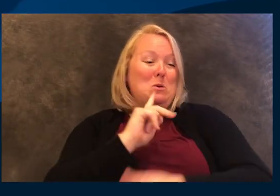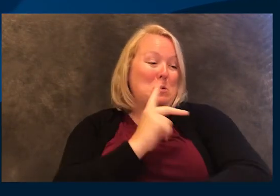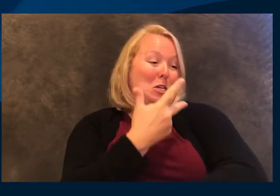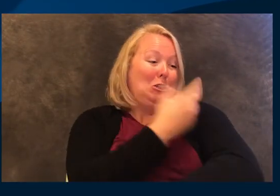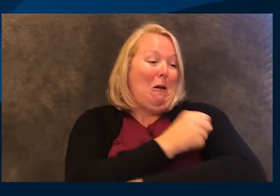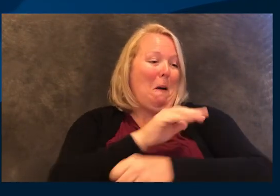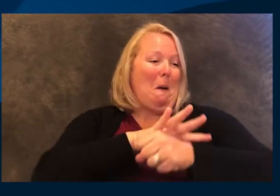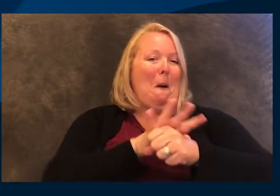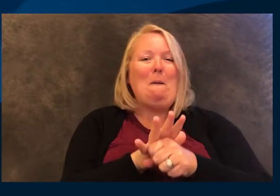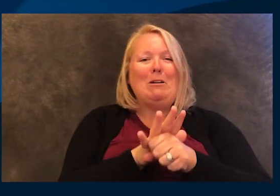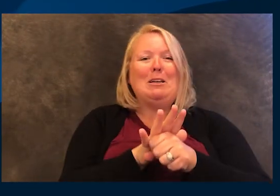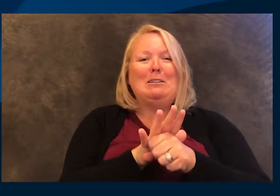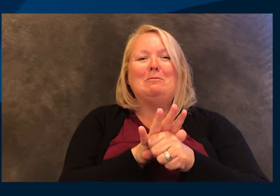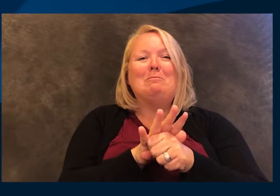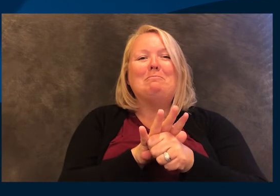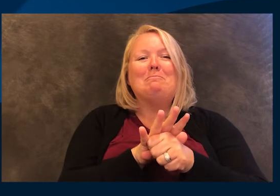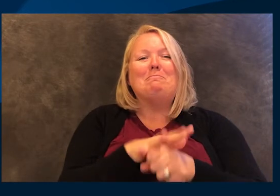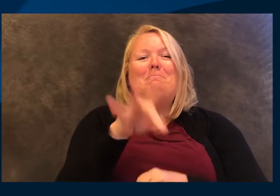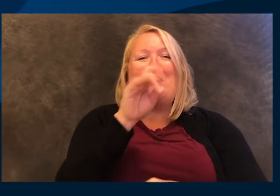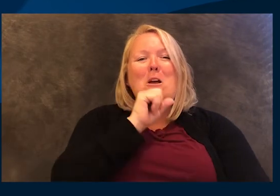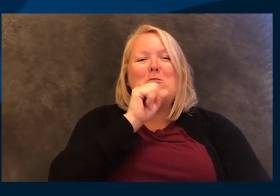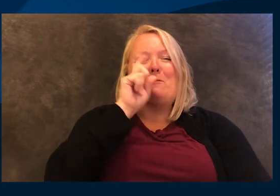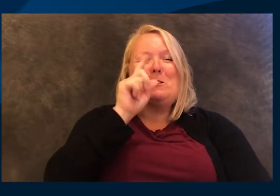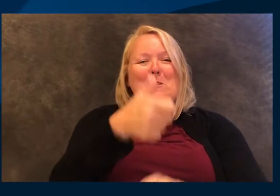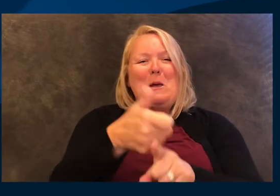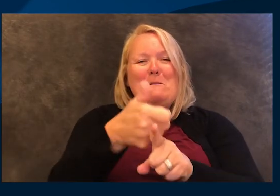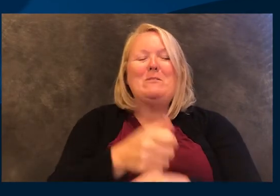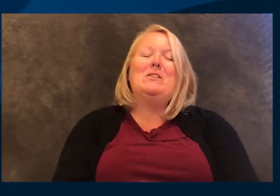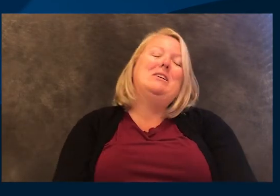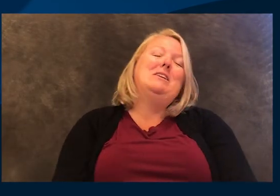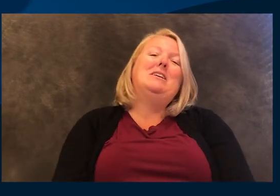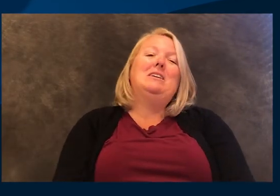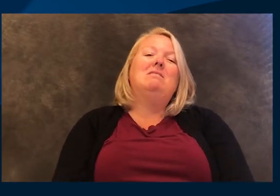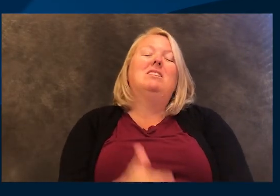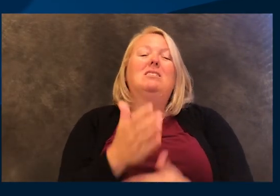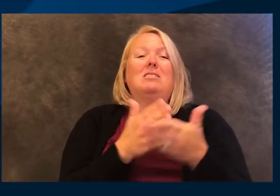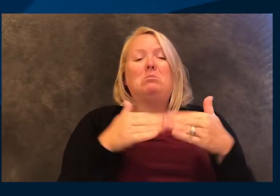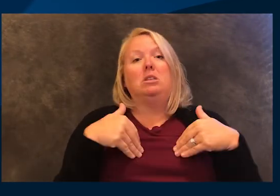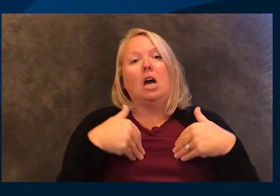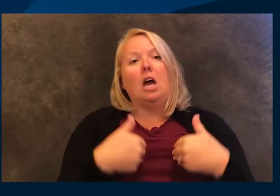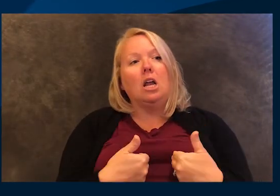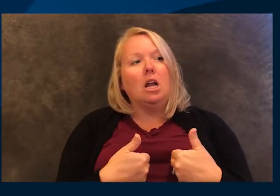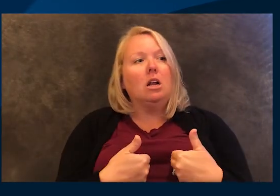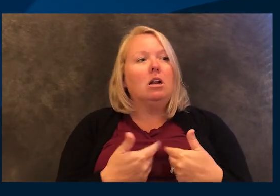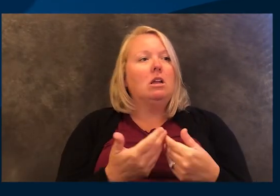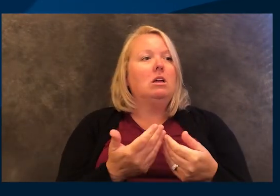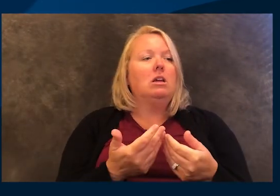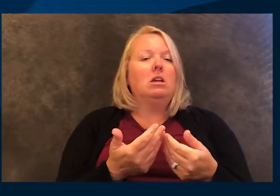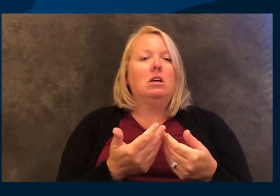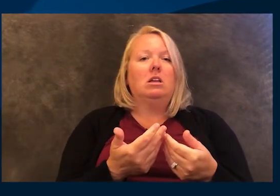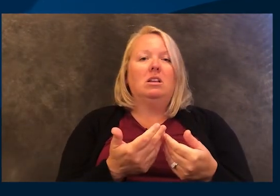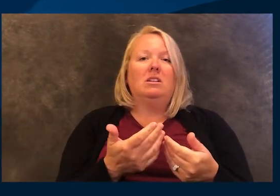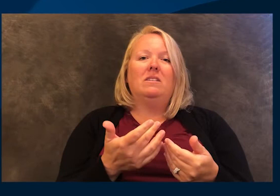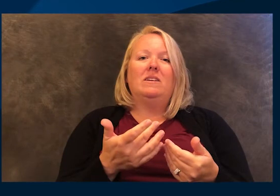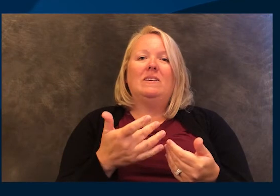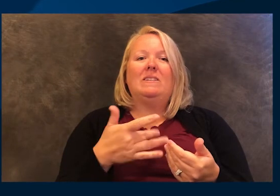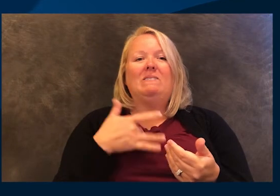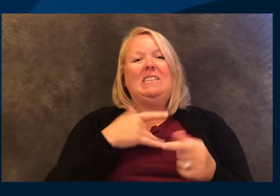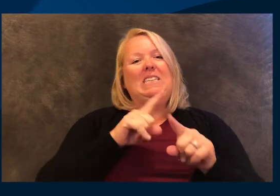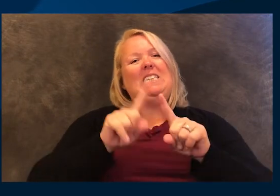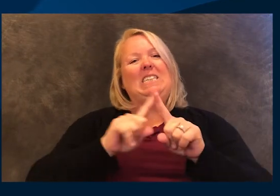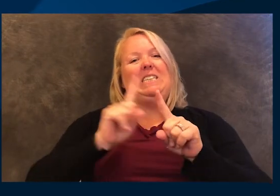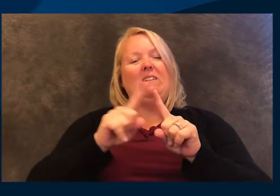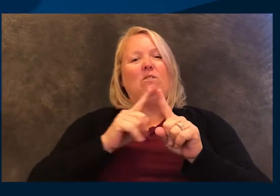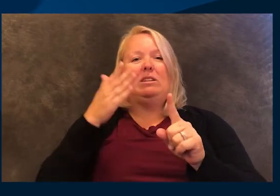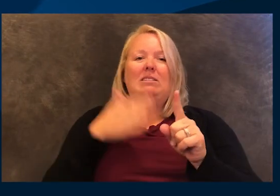effect. Some individuals feel tired or have more intrusive side effects listed here,